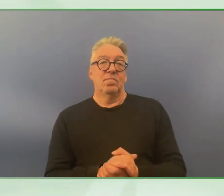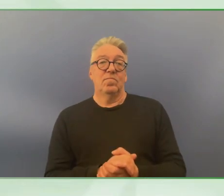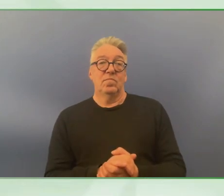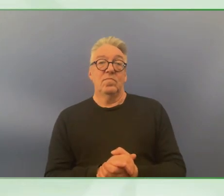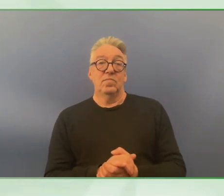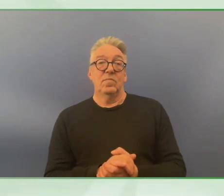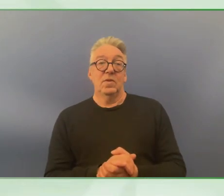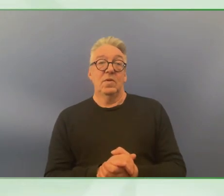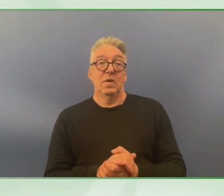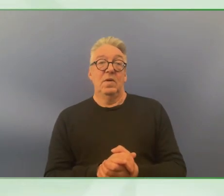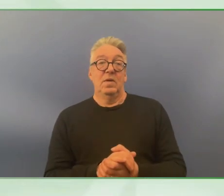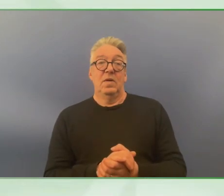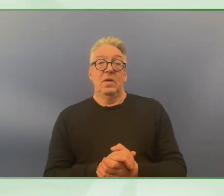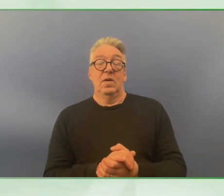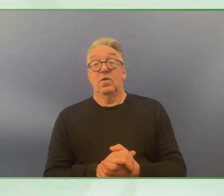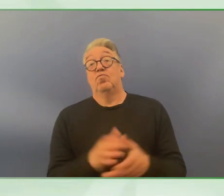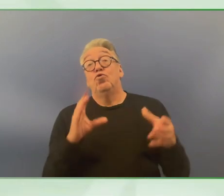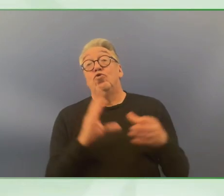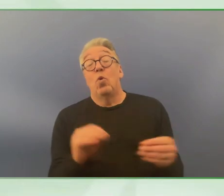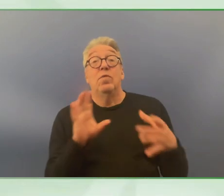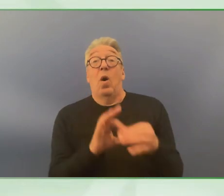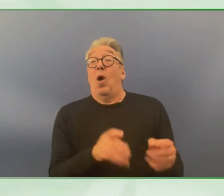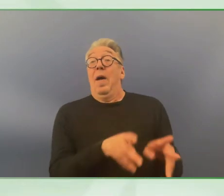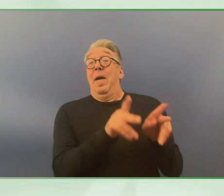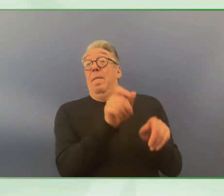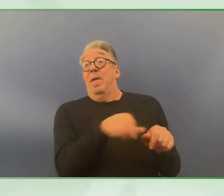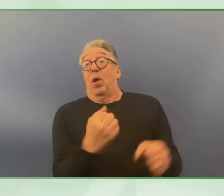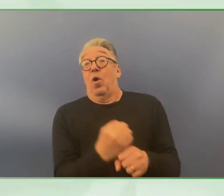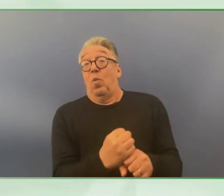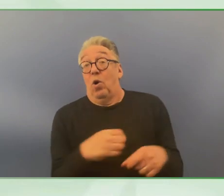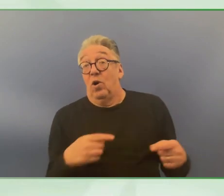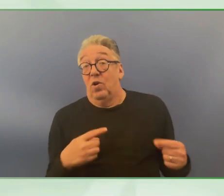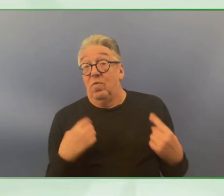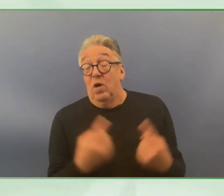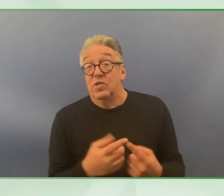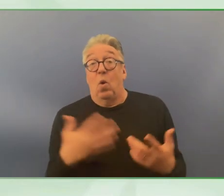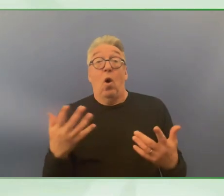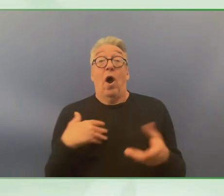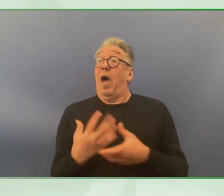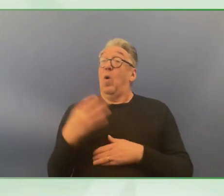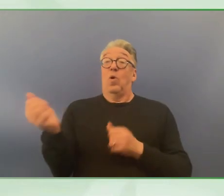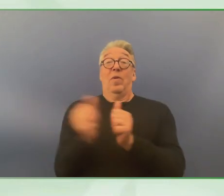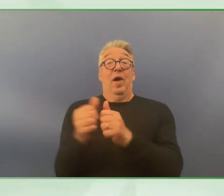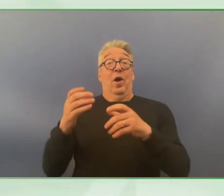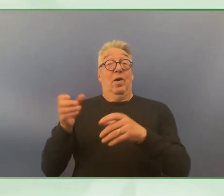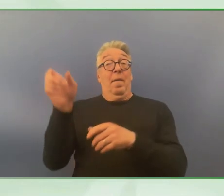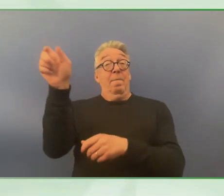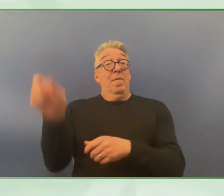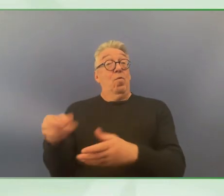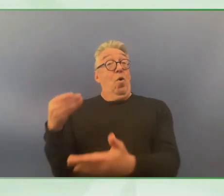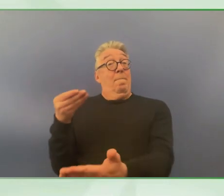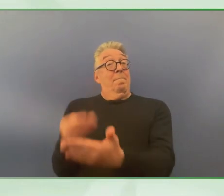business, but also, you know, for example, what we do externally with our customers. So, you know, in